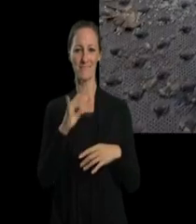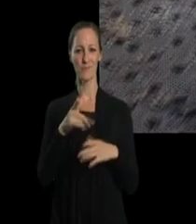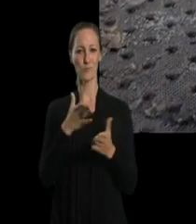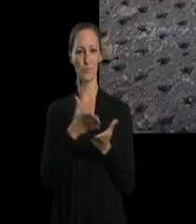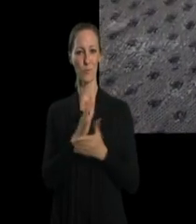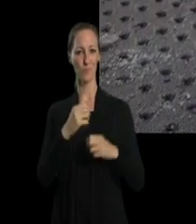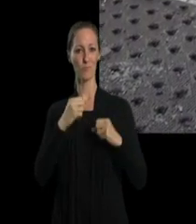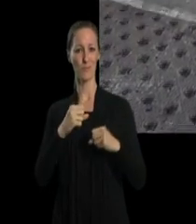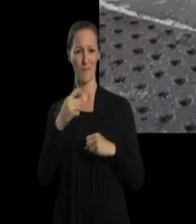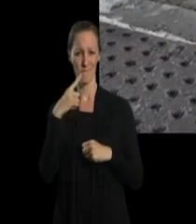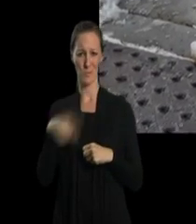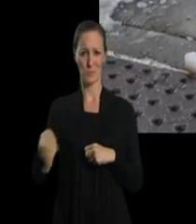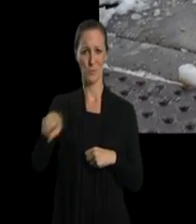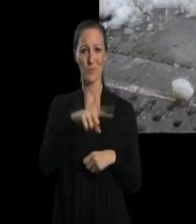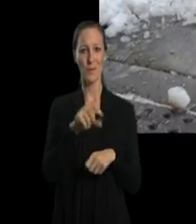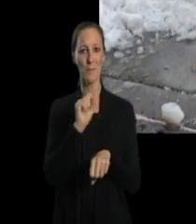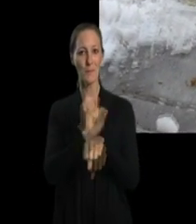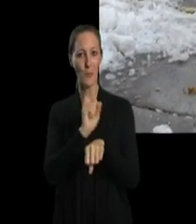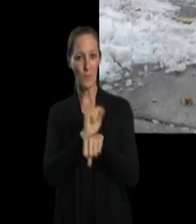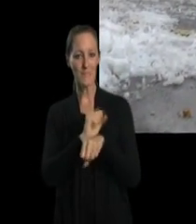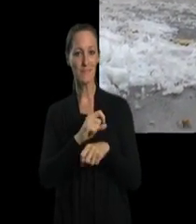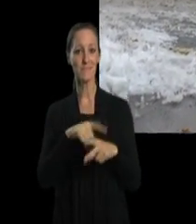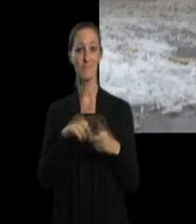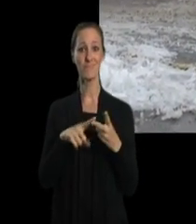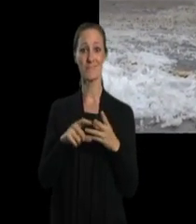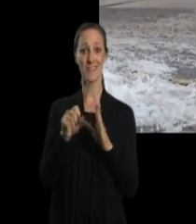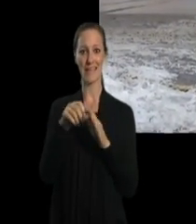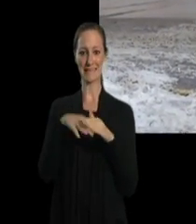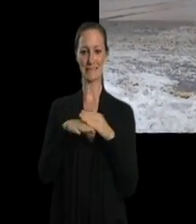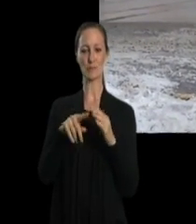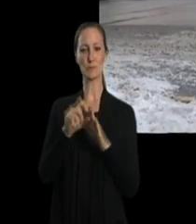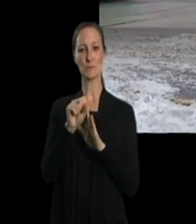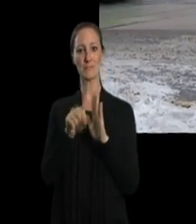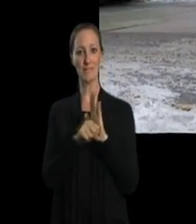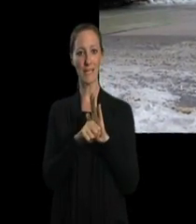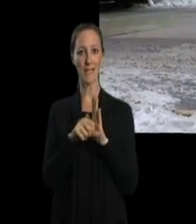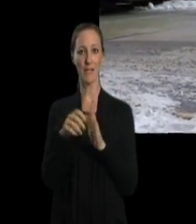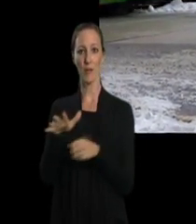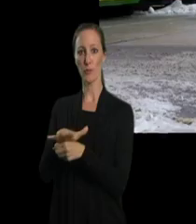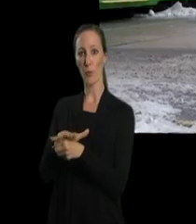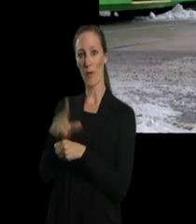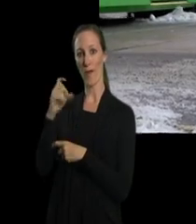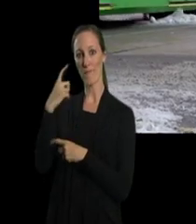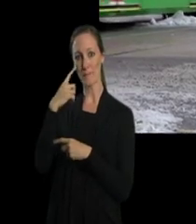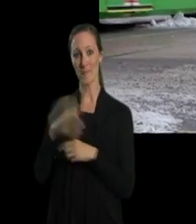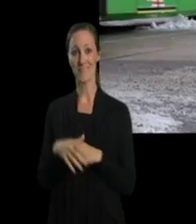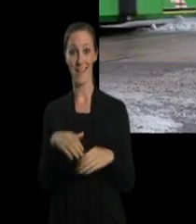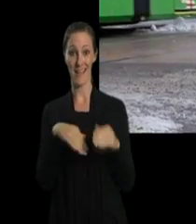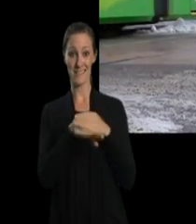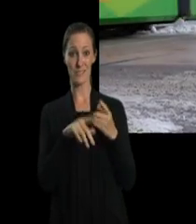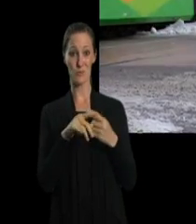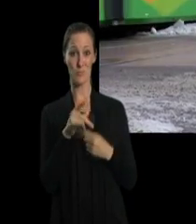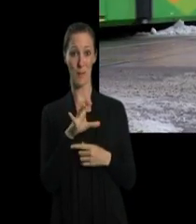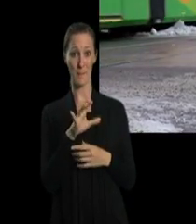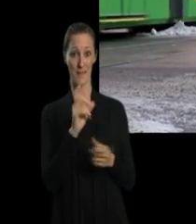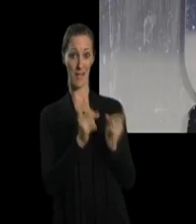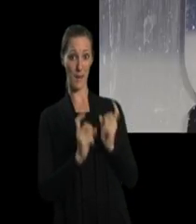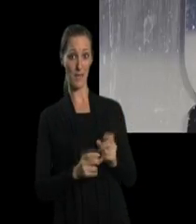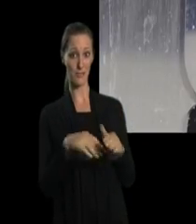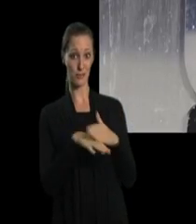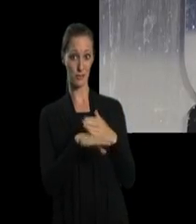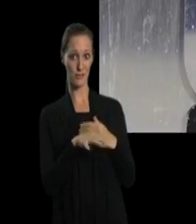civil rights protections in the area of employment, access to state and local government, access to public accommodations, which